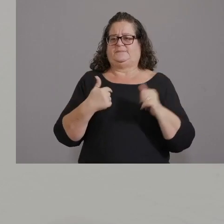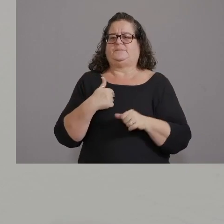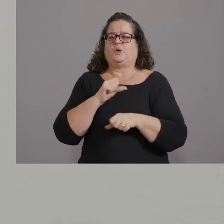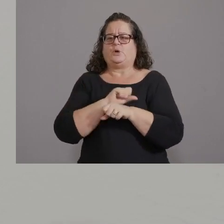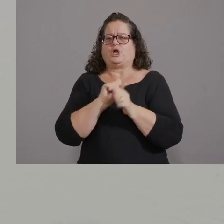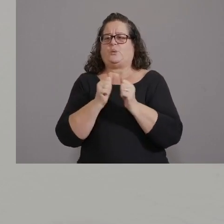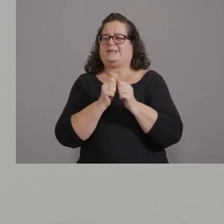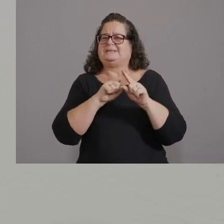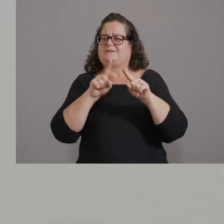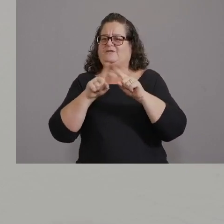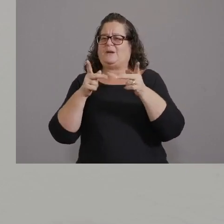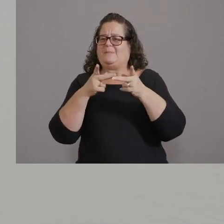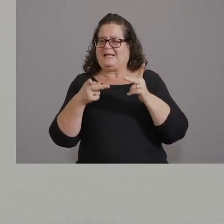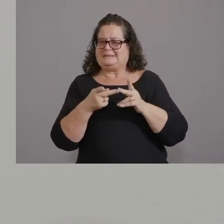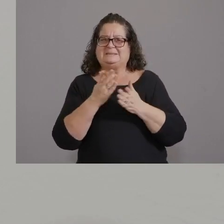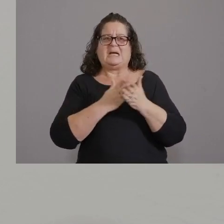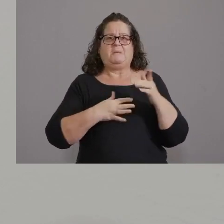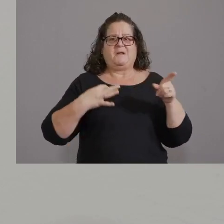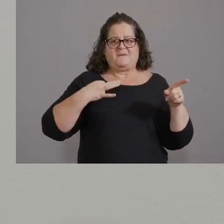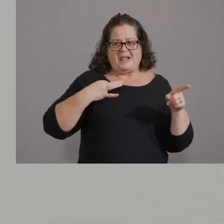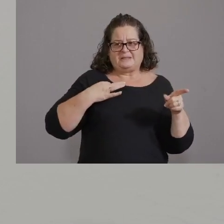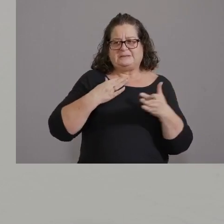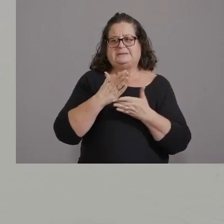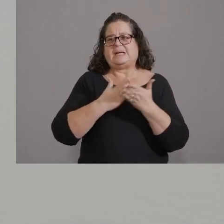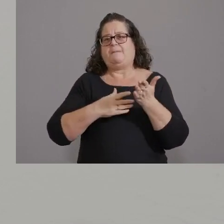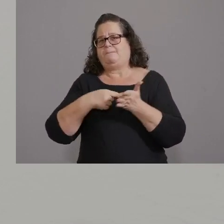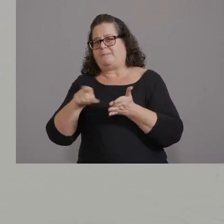volunteers, some of it will be paid staffing.